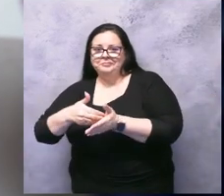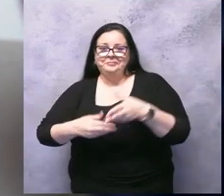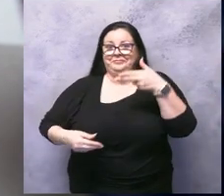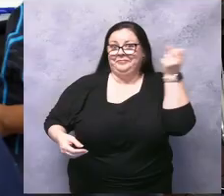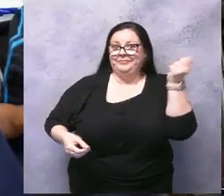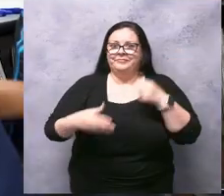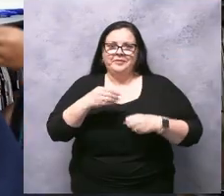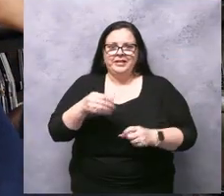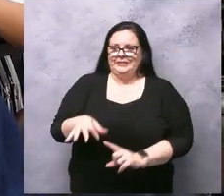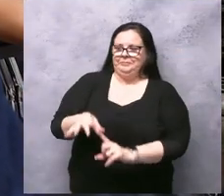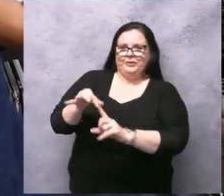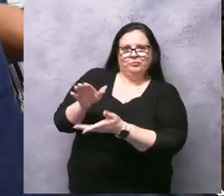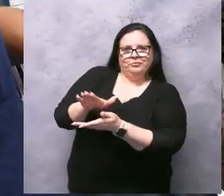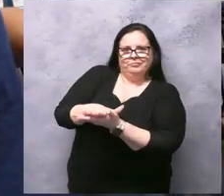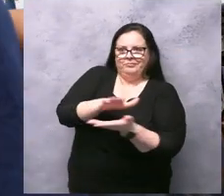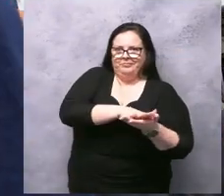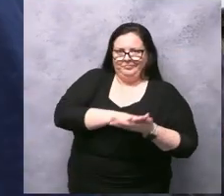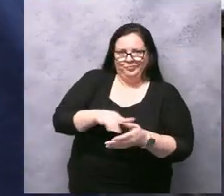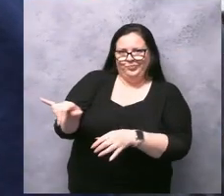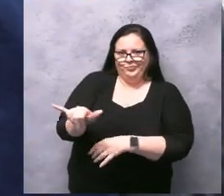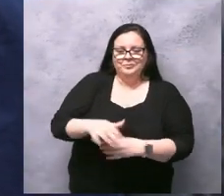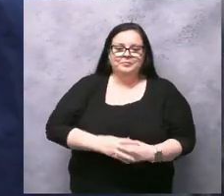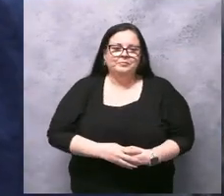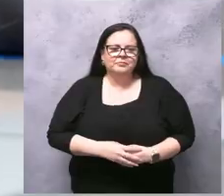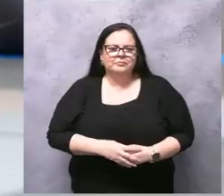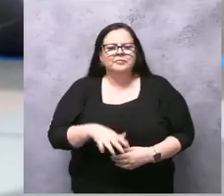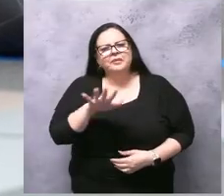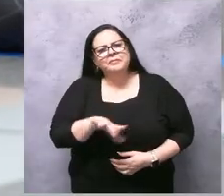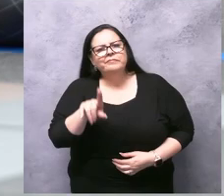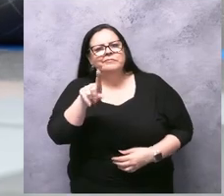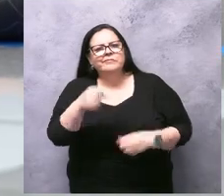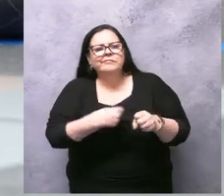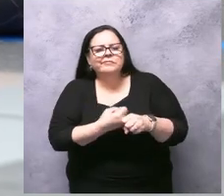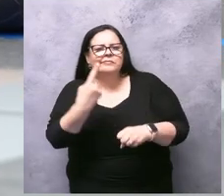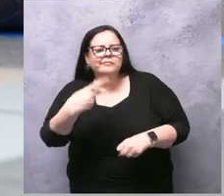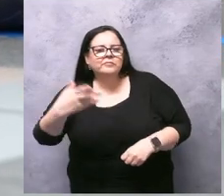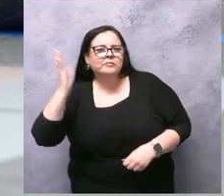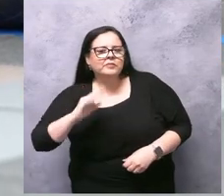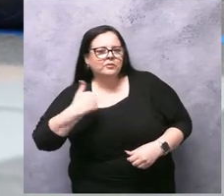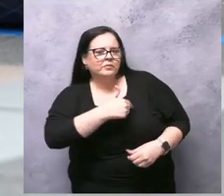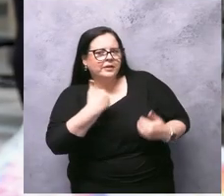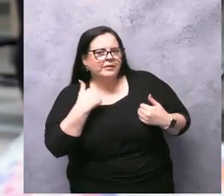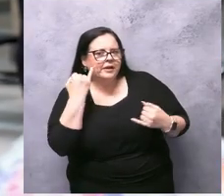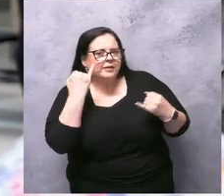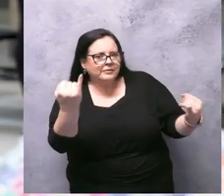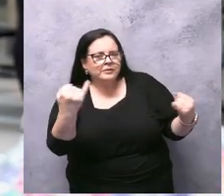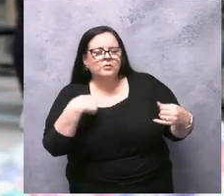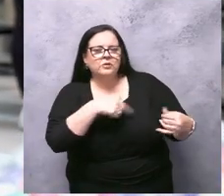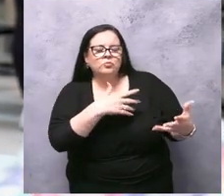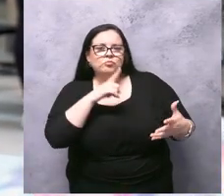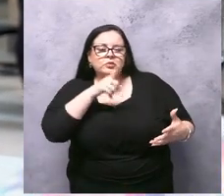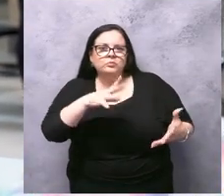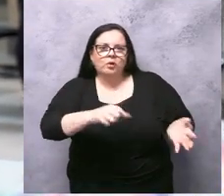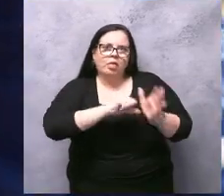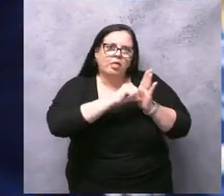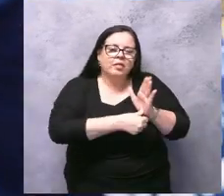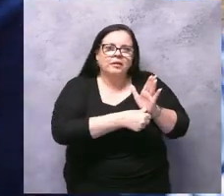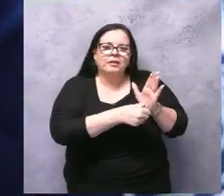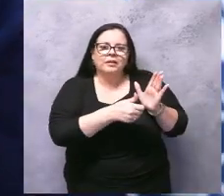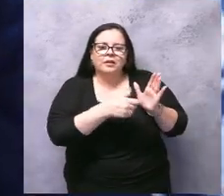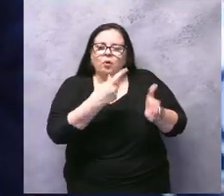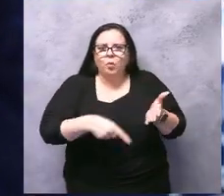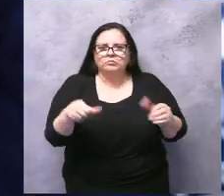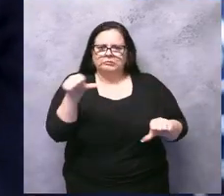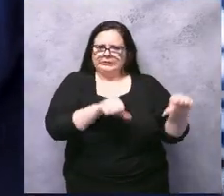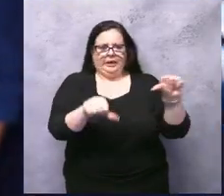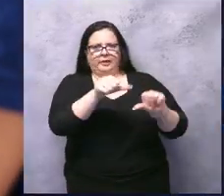our special campuses as well. About a year and a half ago, we had the idea that we wanted to really showcase what science